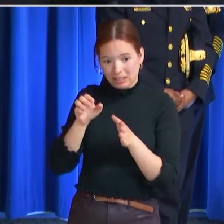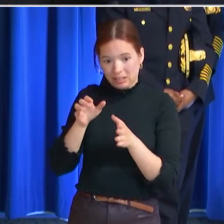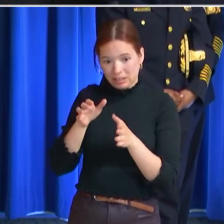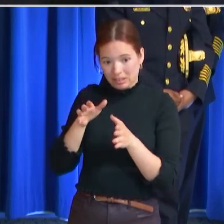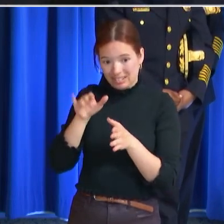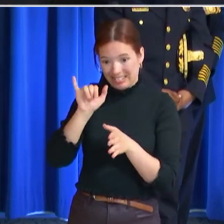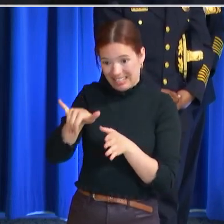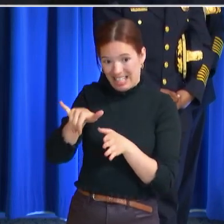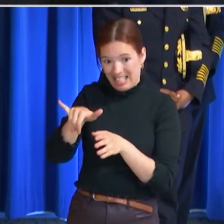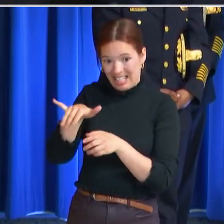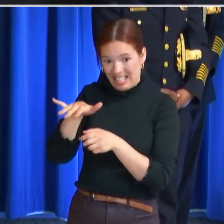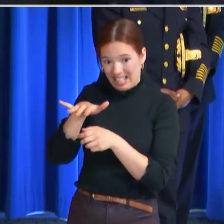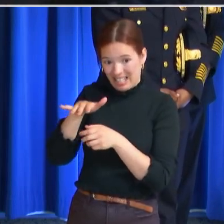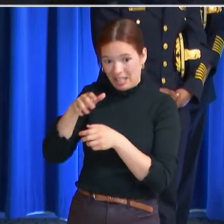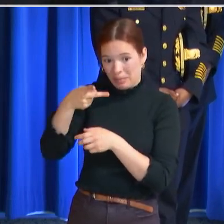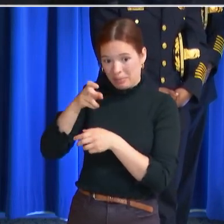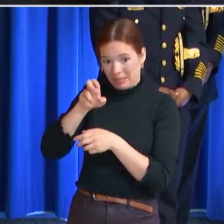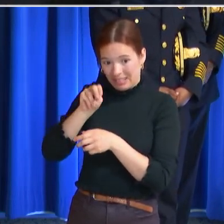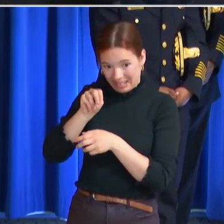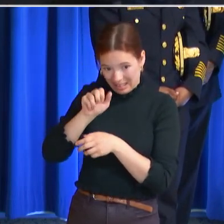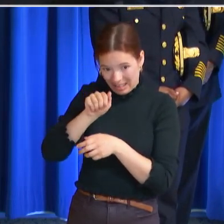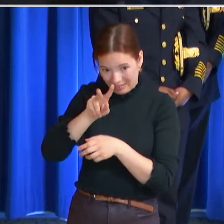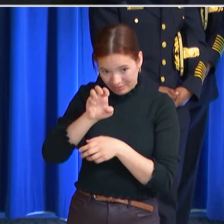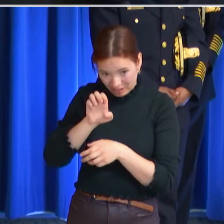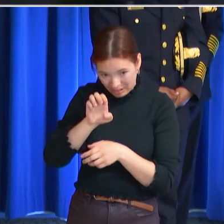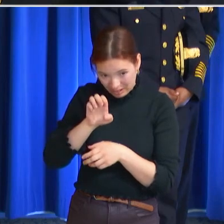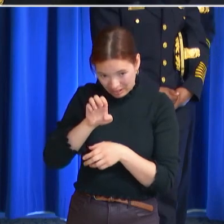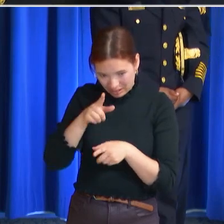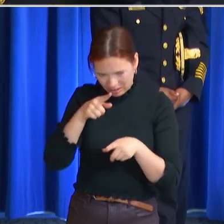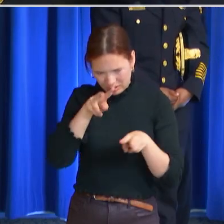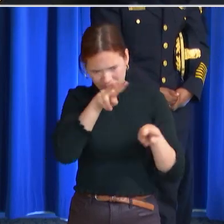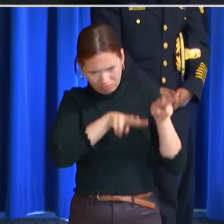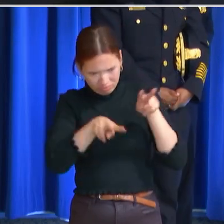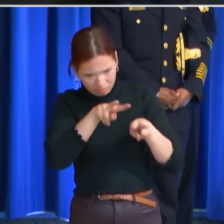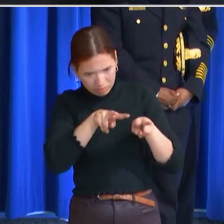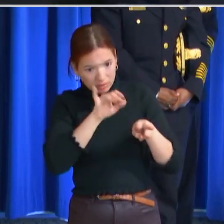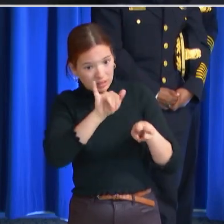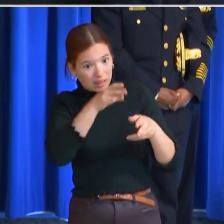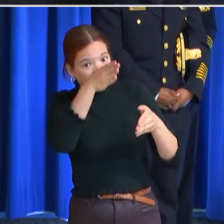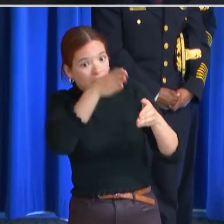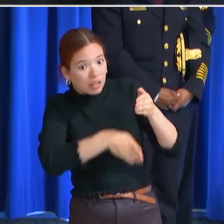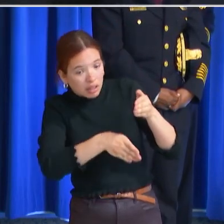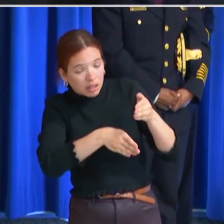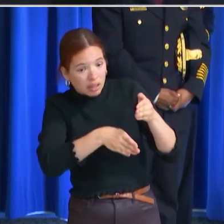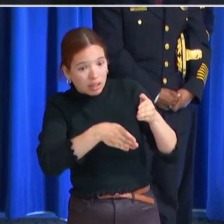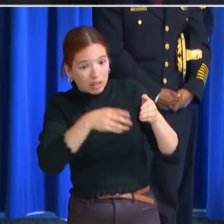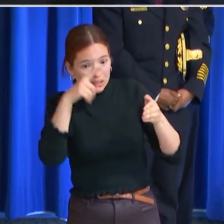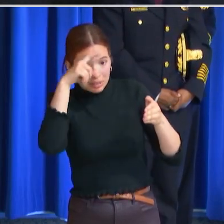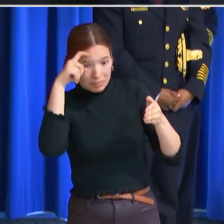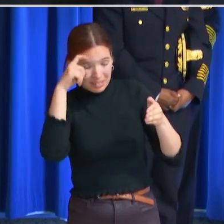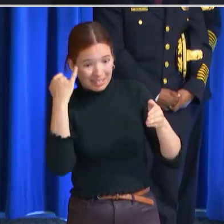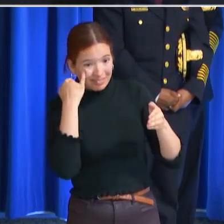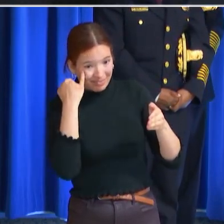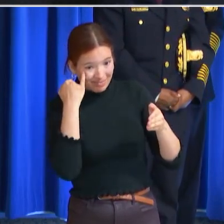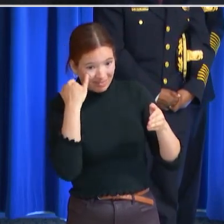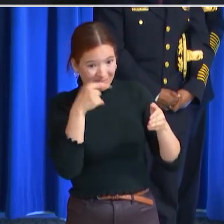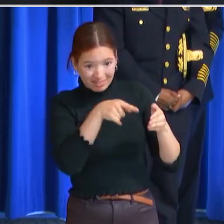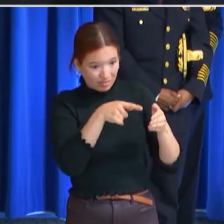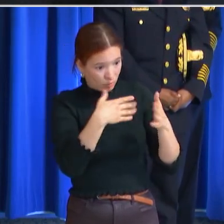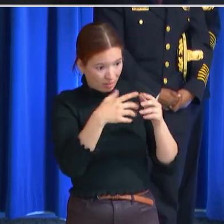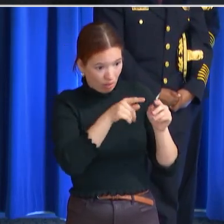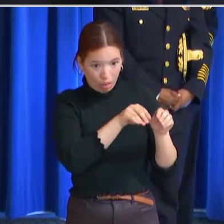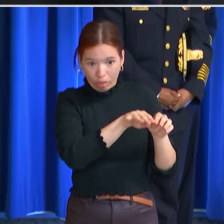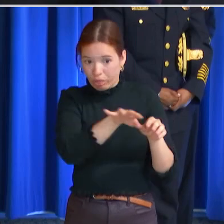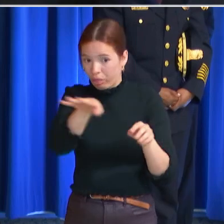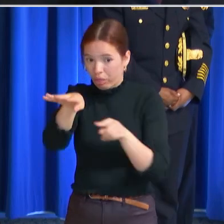of Pennsylvania Avenue, and we would evaluate it at the very end of the summer. Even if the problem moves someplace else, it's kind of, we want to be